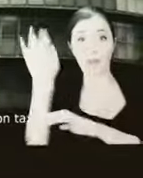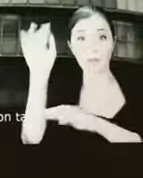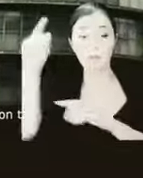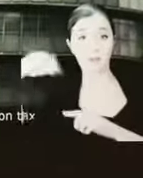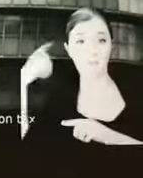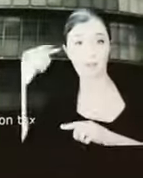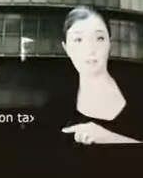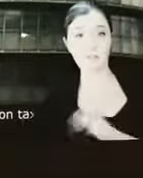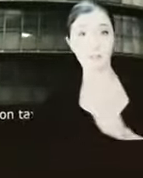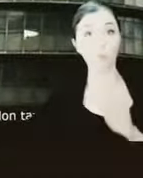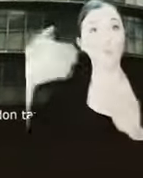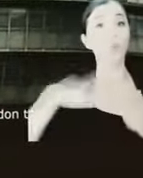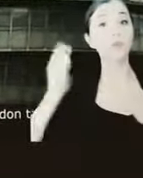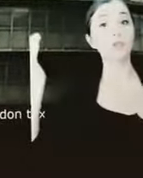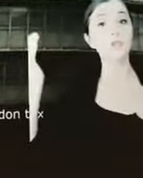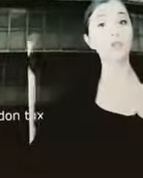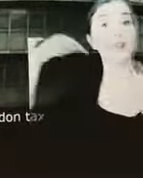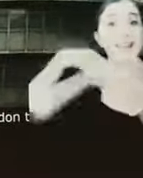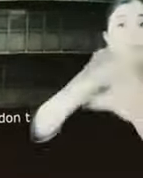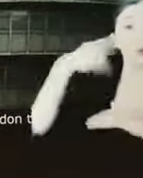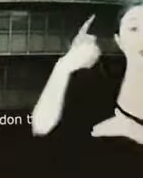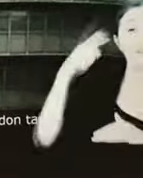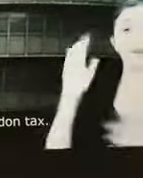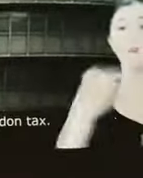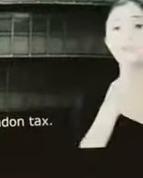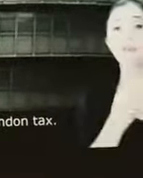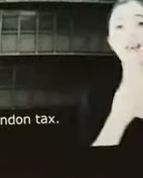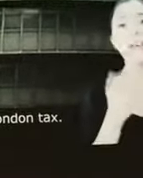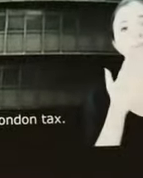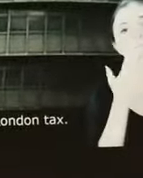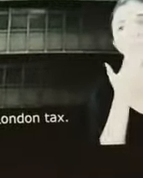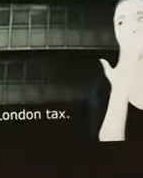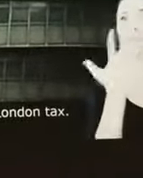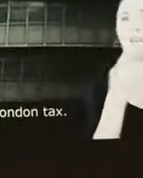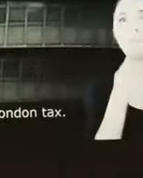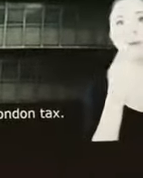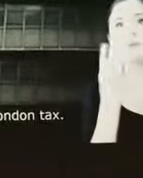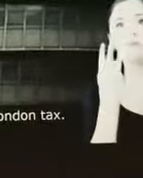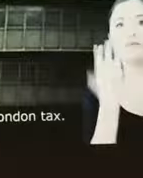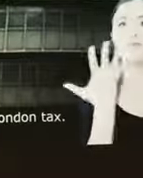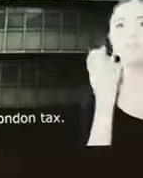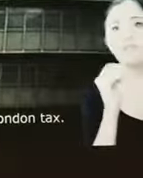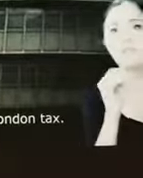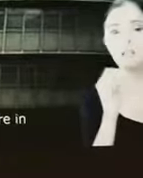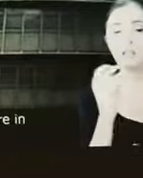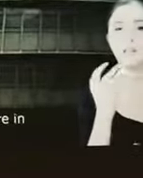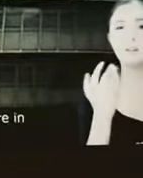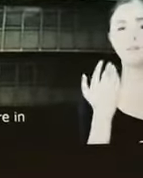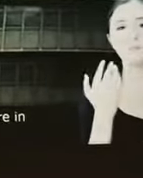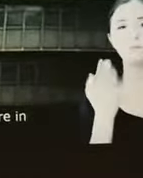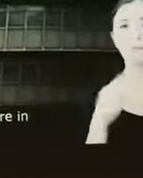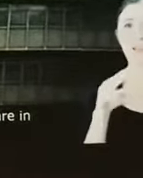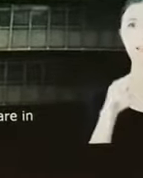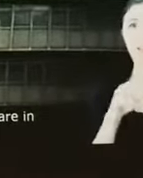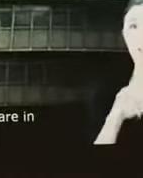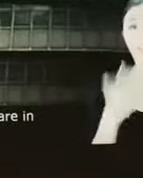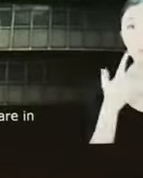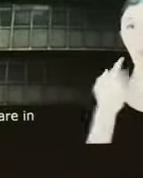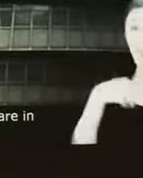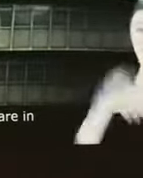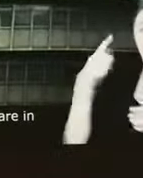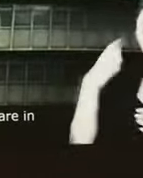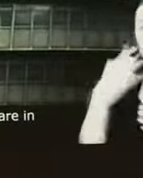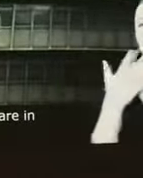£3.50, £5.50. Well, of course, if you're in London, it doesn't affect you. But if you're outside London, or if you're like my, both of